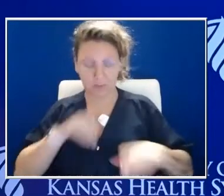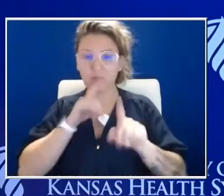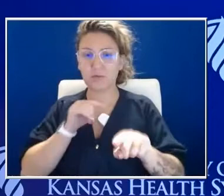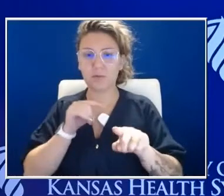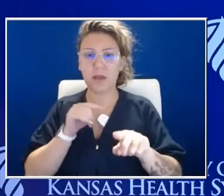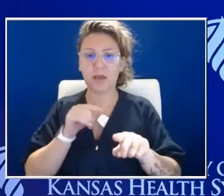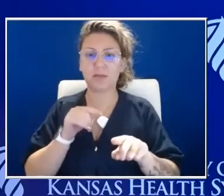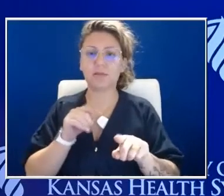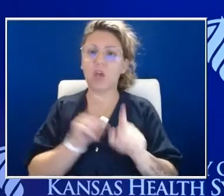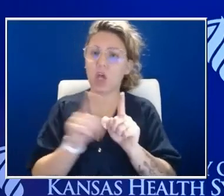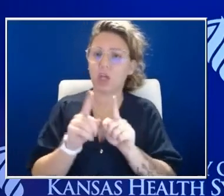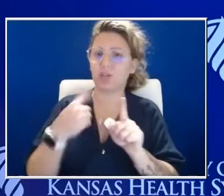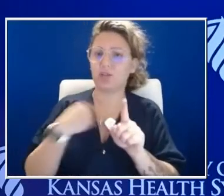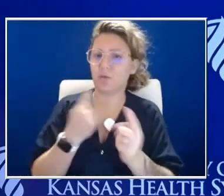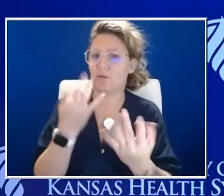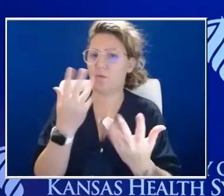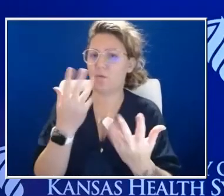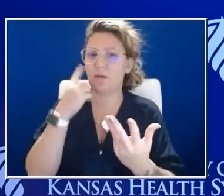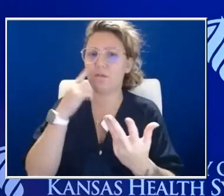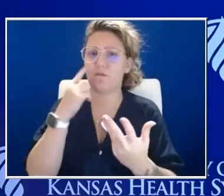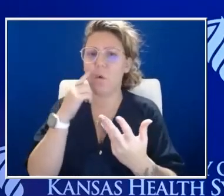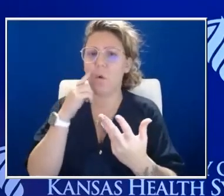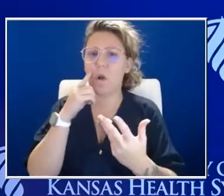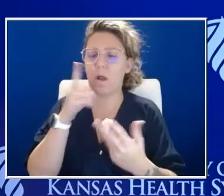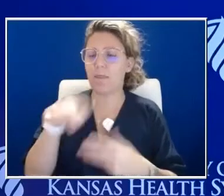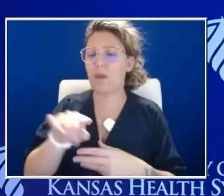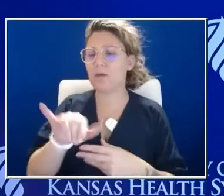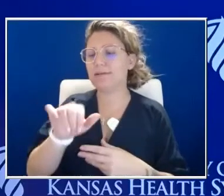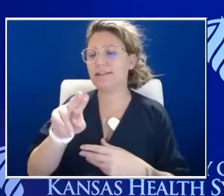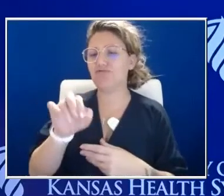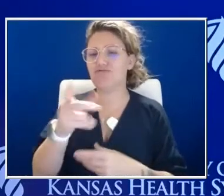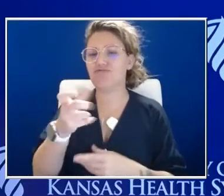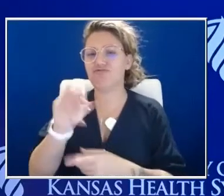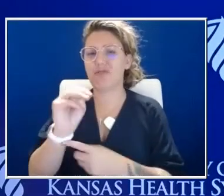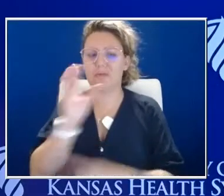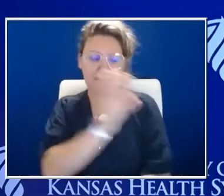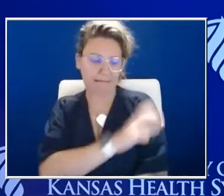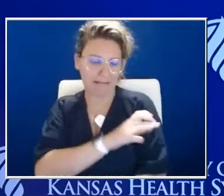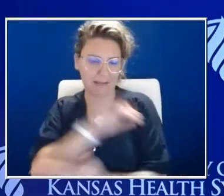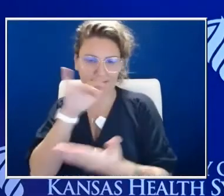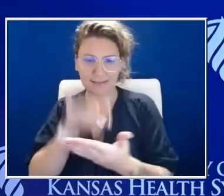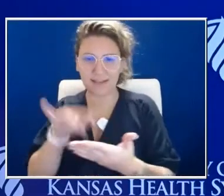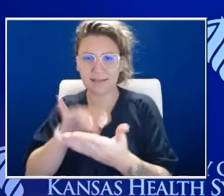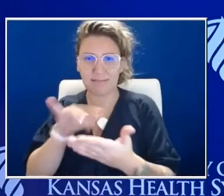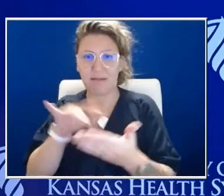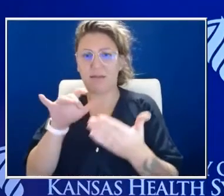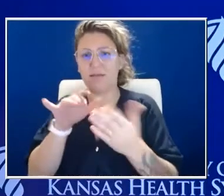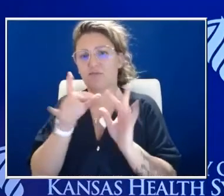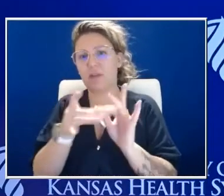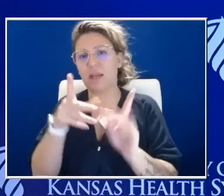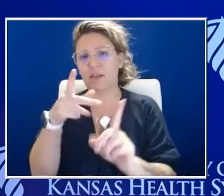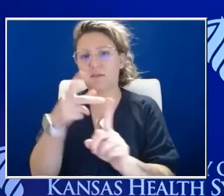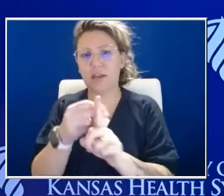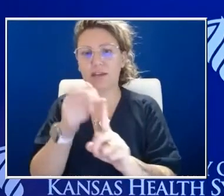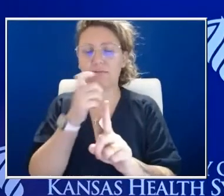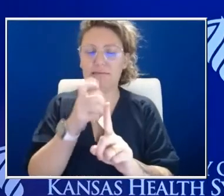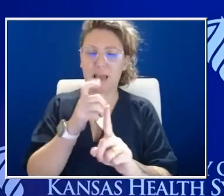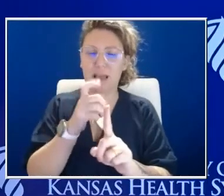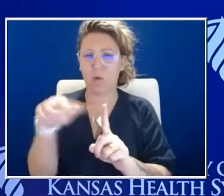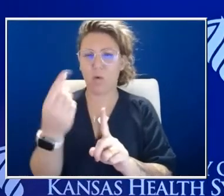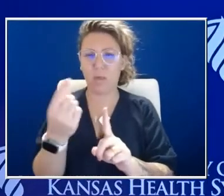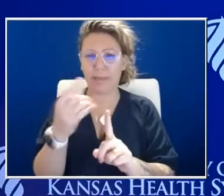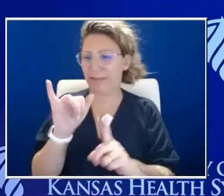also waiting for those interim clinical studies about the vaccine, not just the immunogenicity